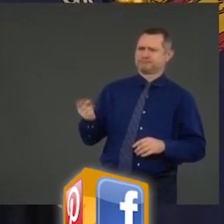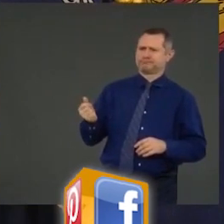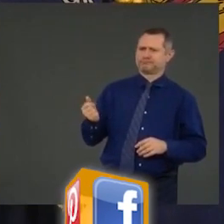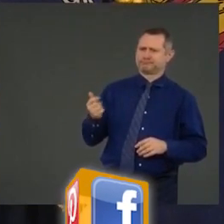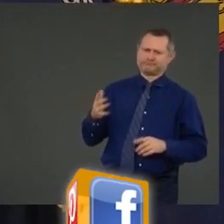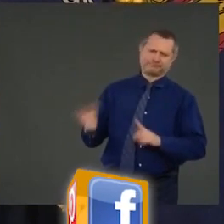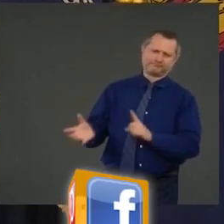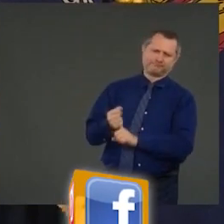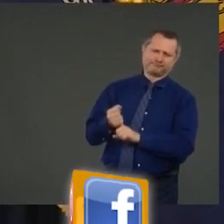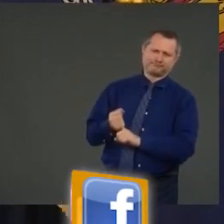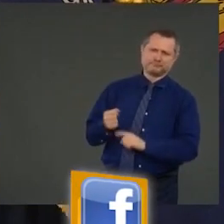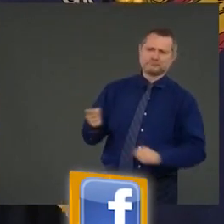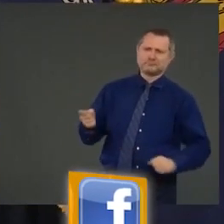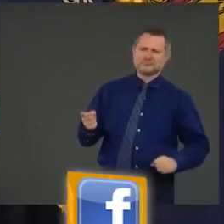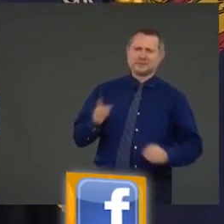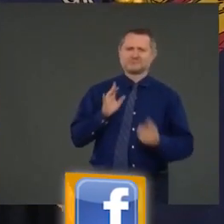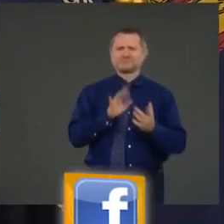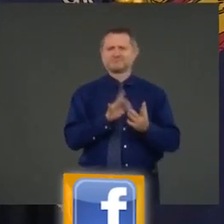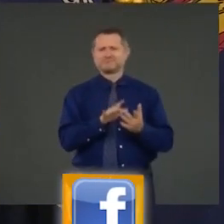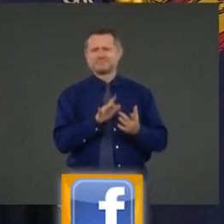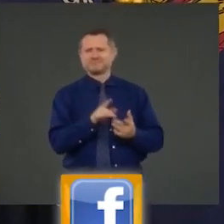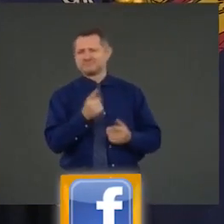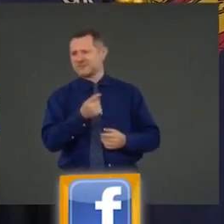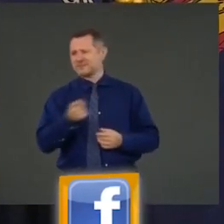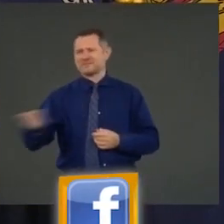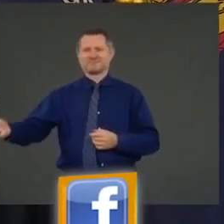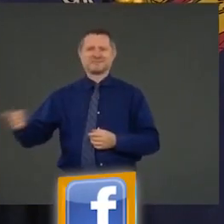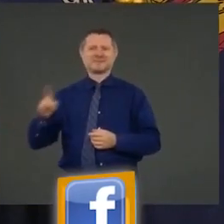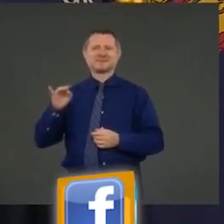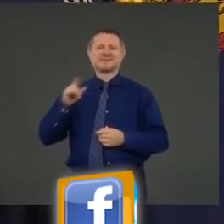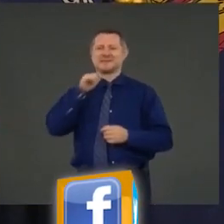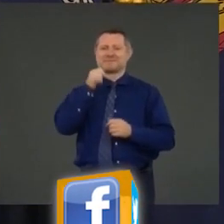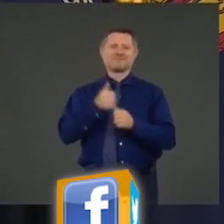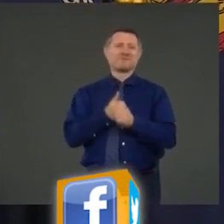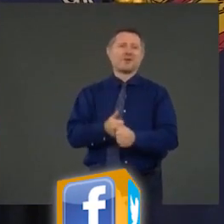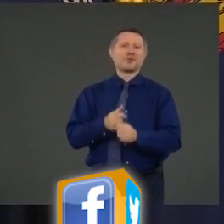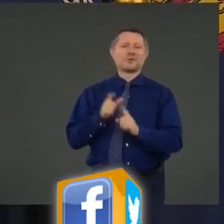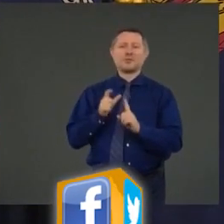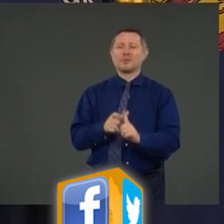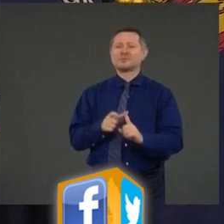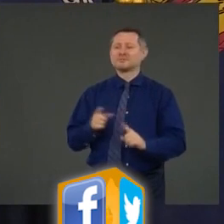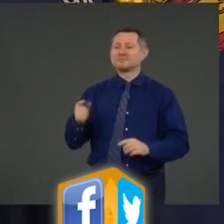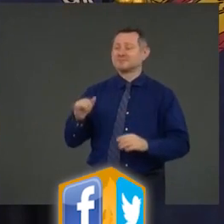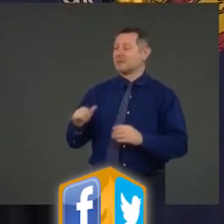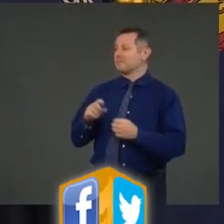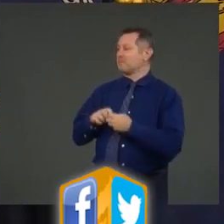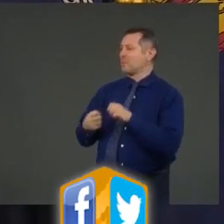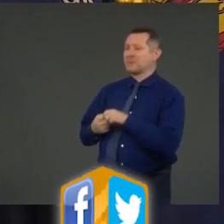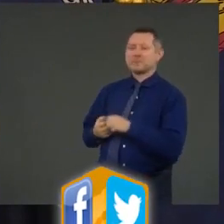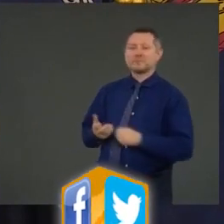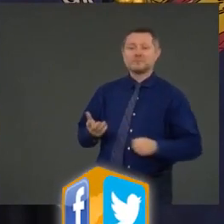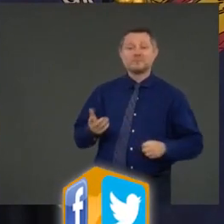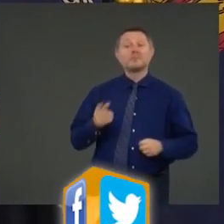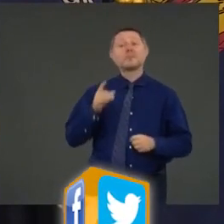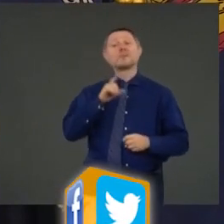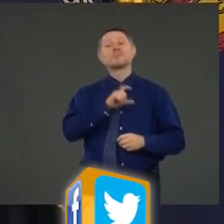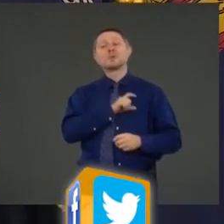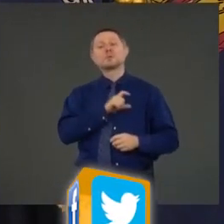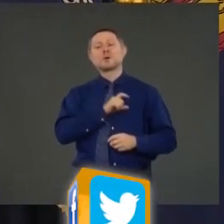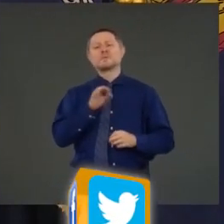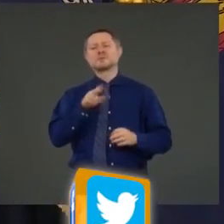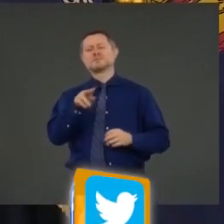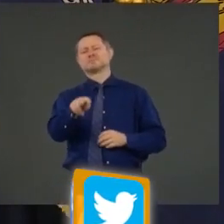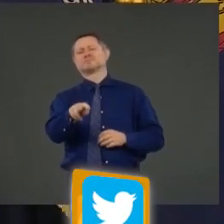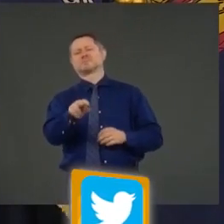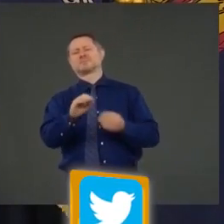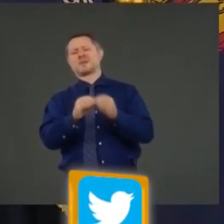drop an email or make a phone call. Now you have an issue. You get pulled over by a police officer. Oh, you're